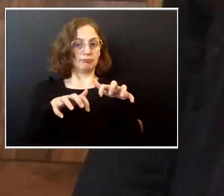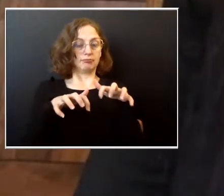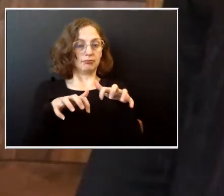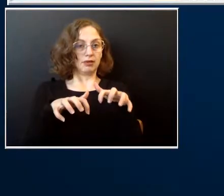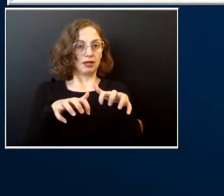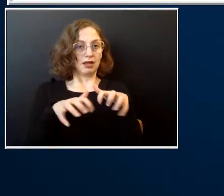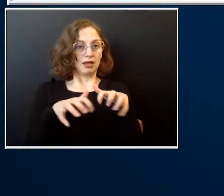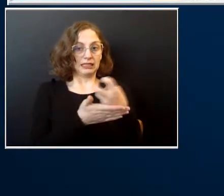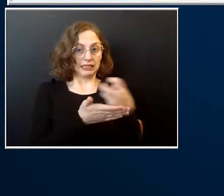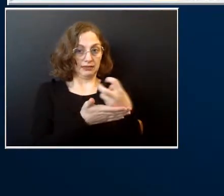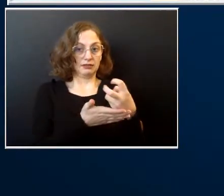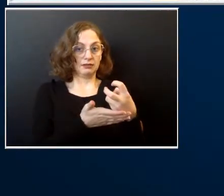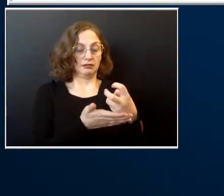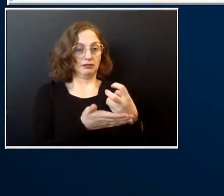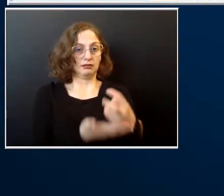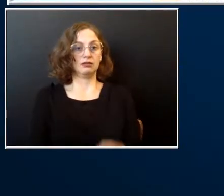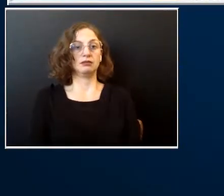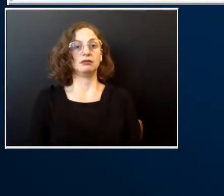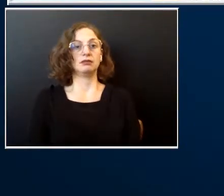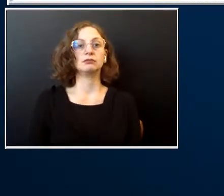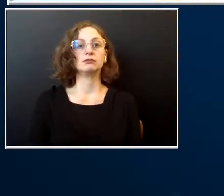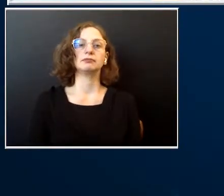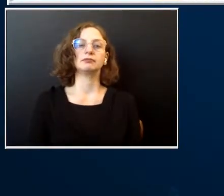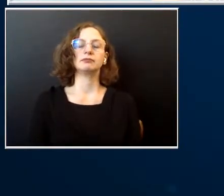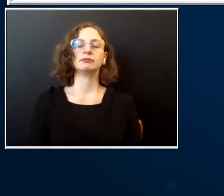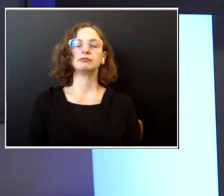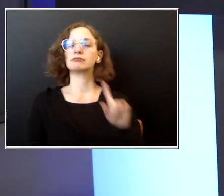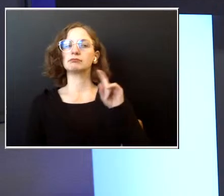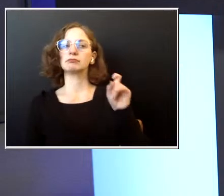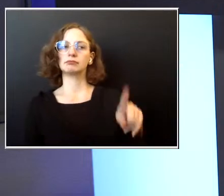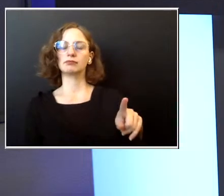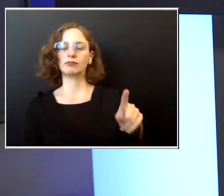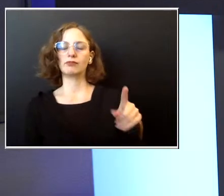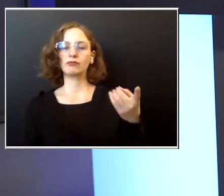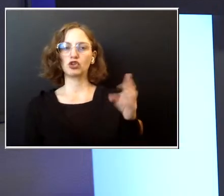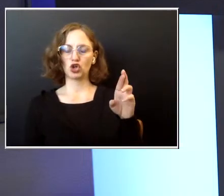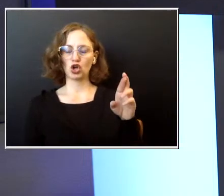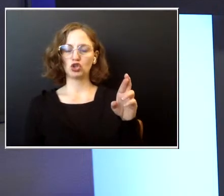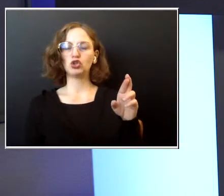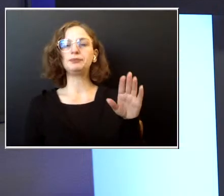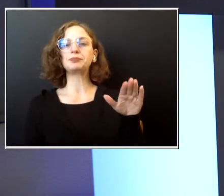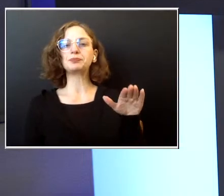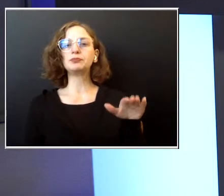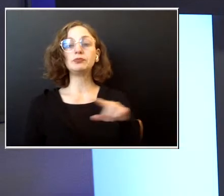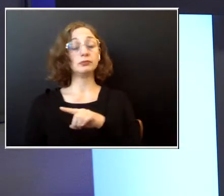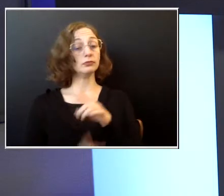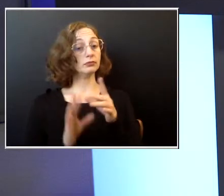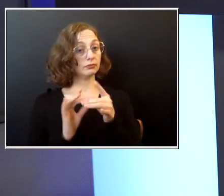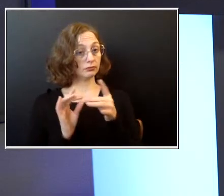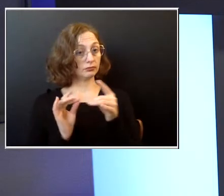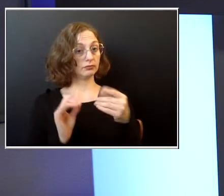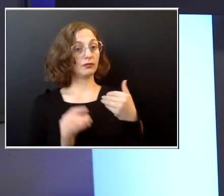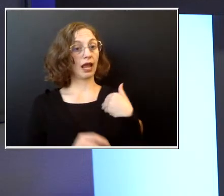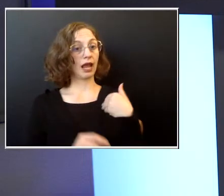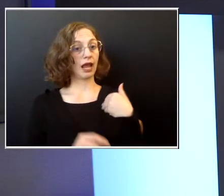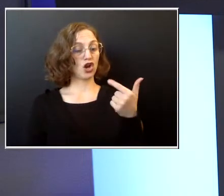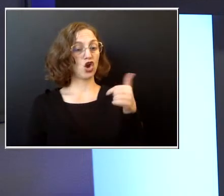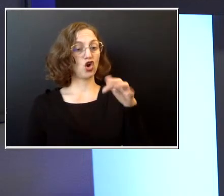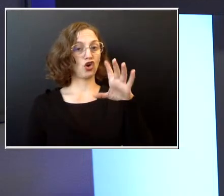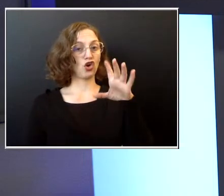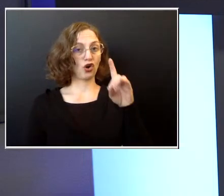out. I have a question for Dr. Camerata on this one. She mentioned she had a grand mal seizure. Was that the grand mal